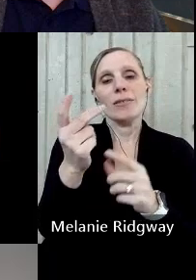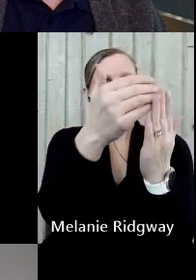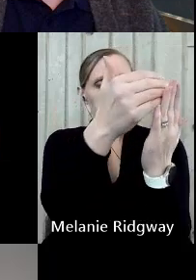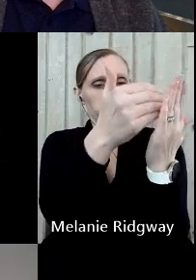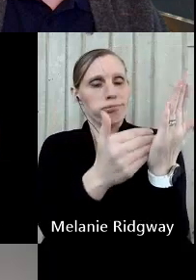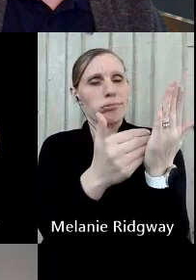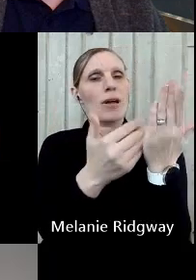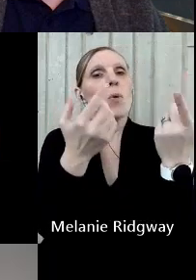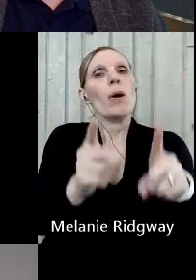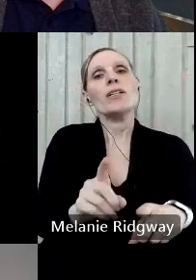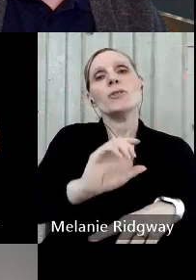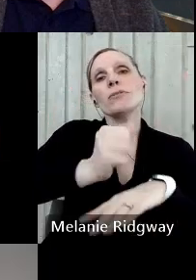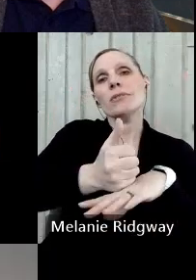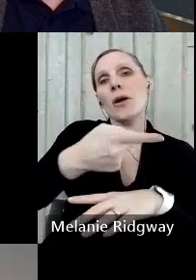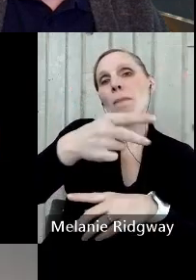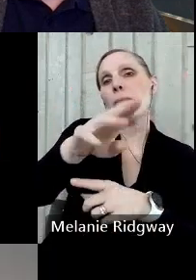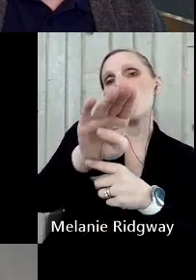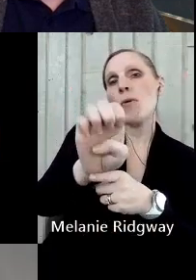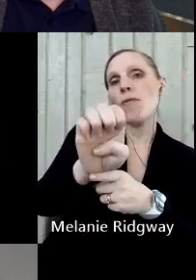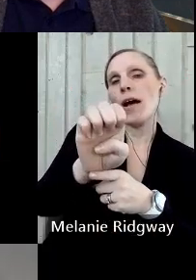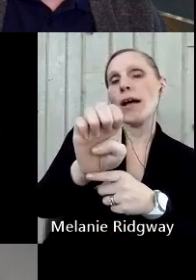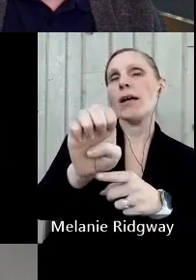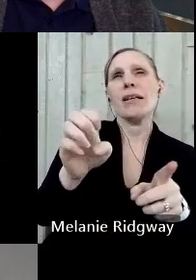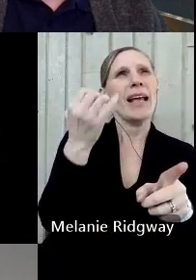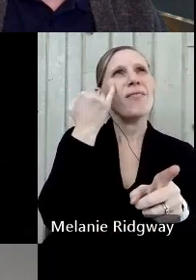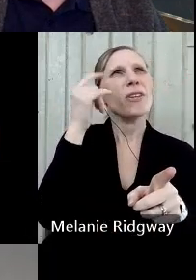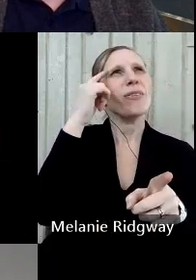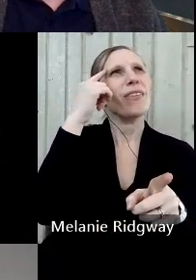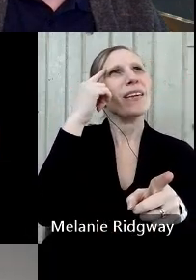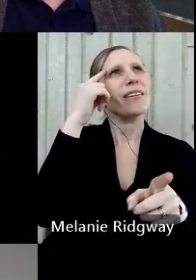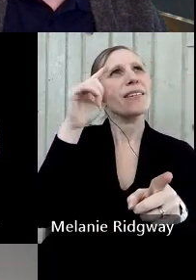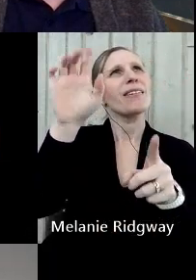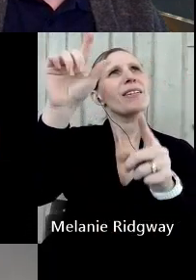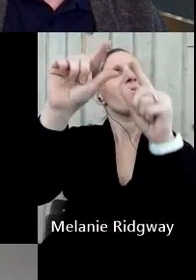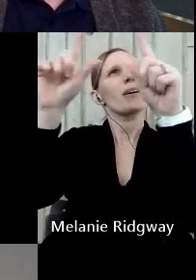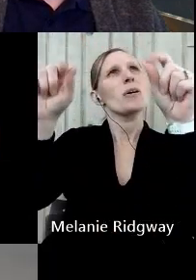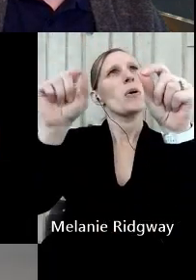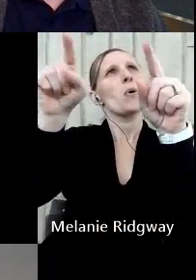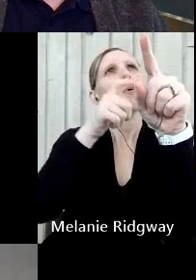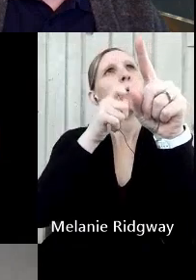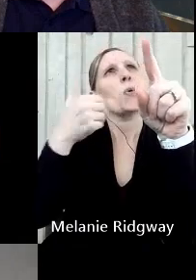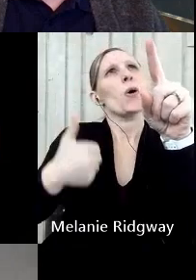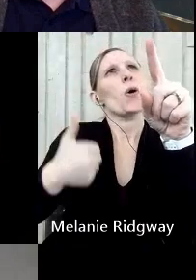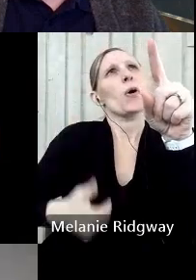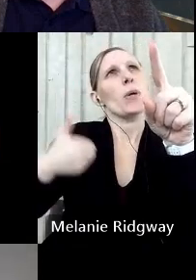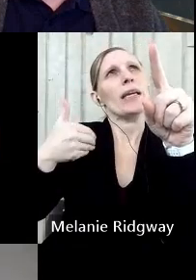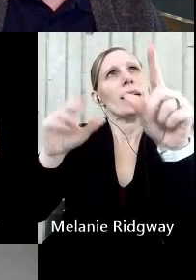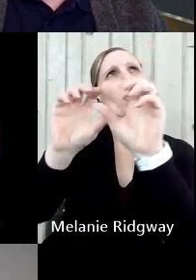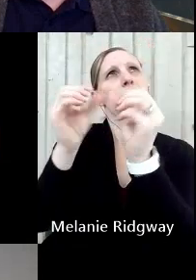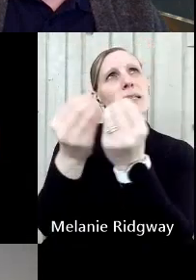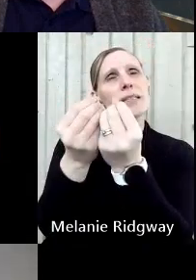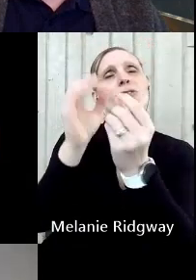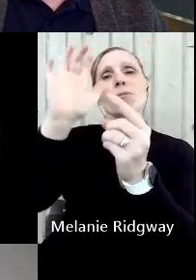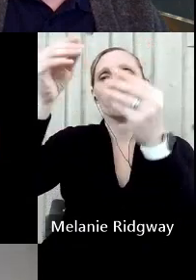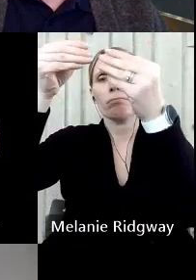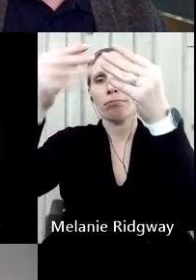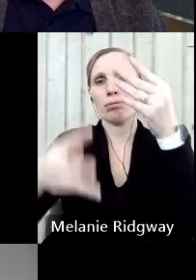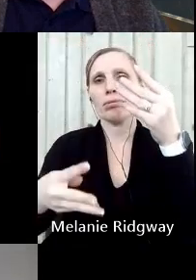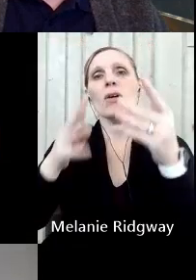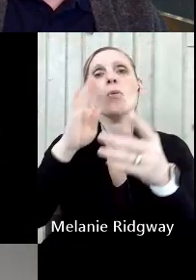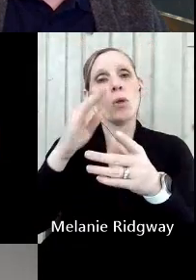down under, I believe it is Who We Are. Or again, I can provide you a list of